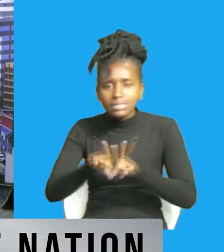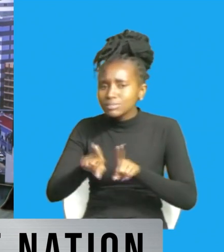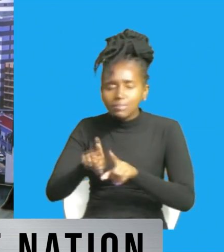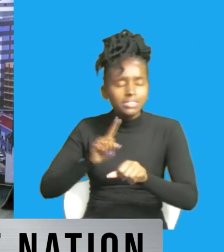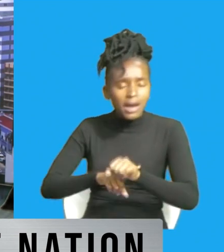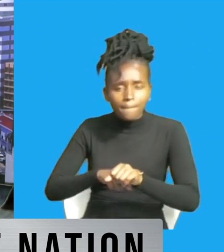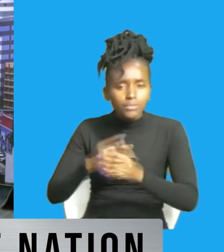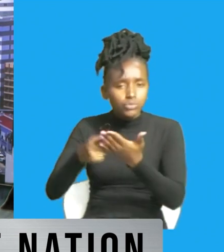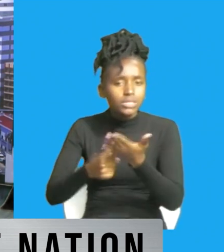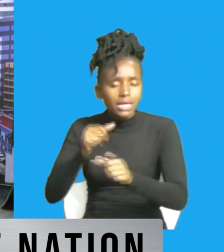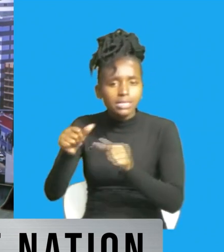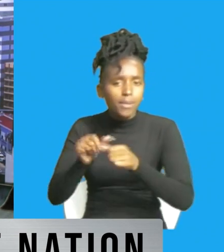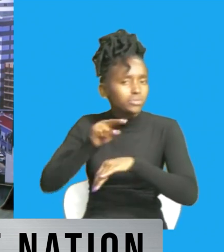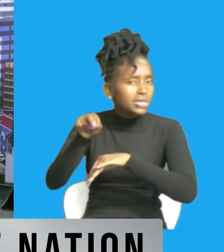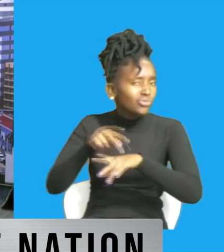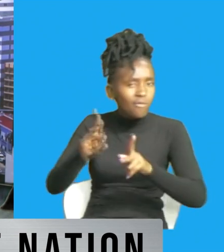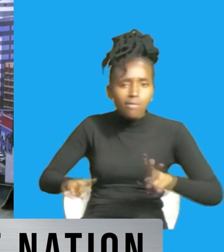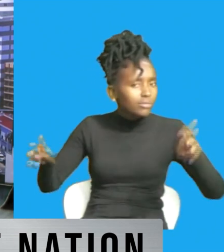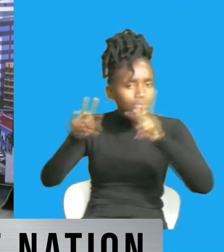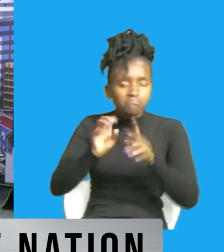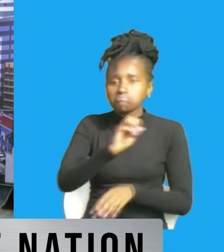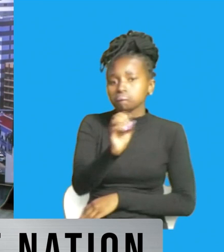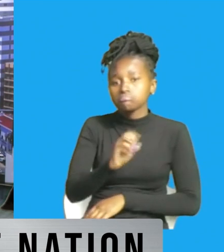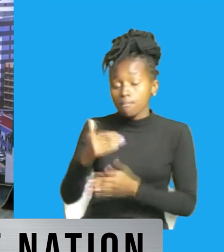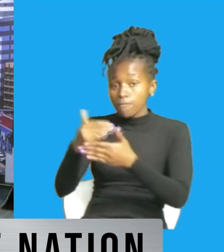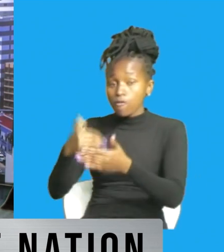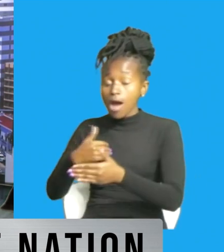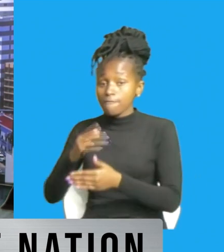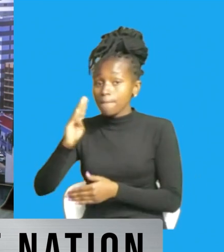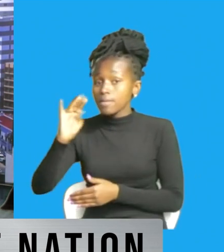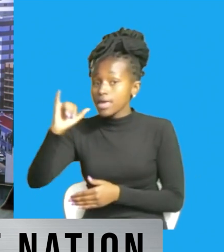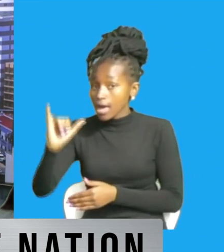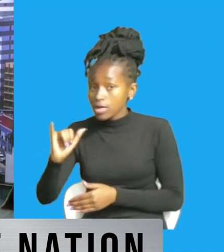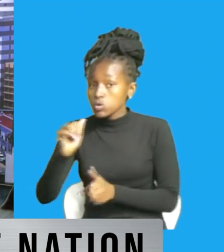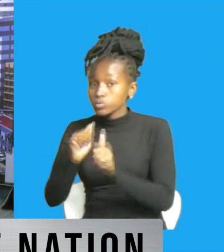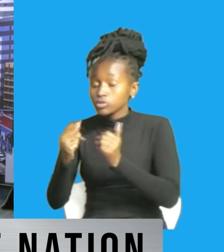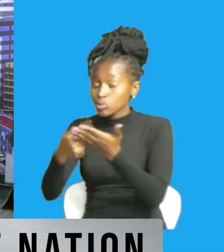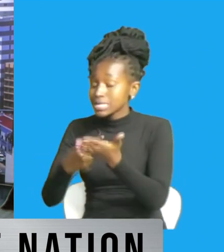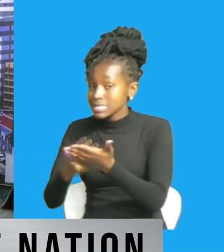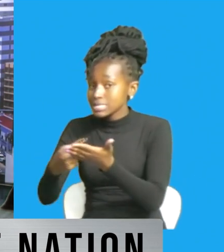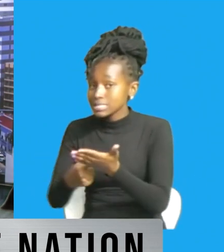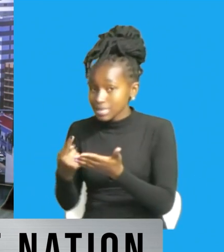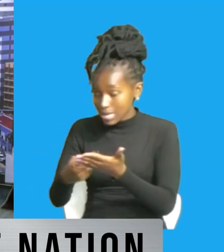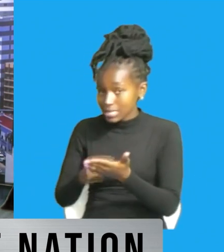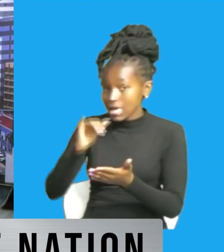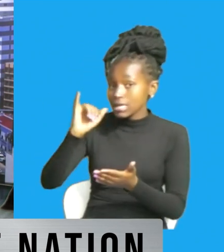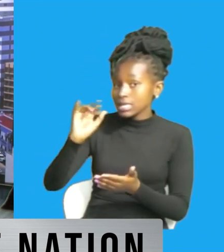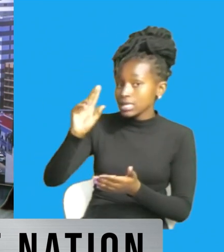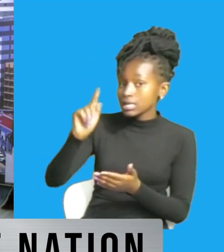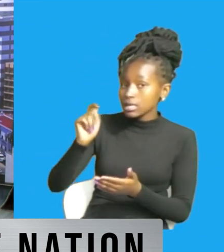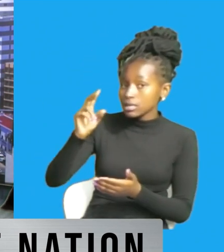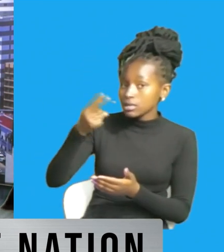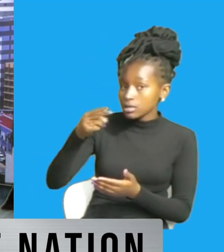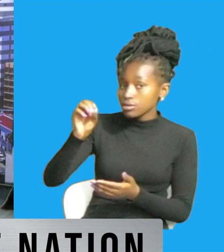national values na nini. We had a BBI that talked about ethos. Kama kuna mbunge mmoja ameenda akasema atengeze mambo ya national values,